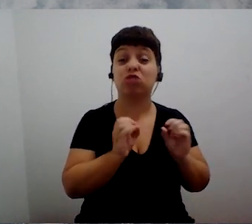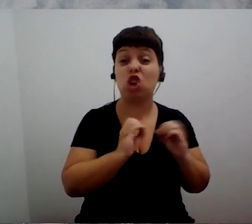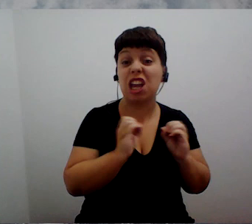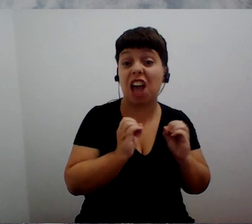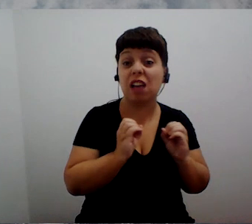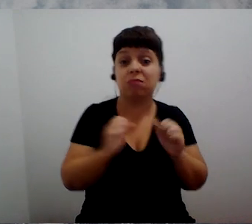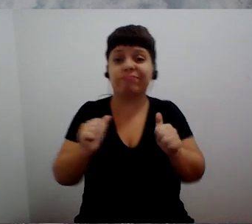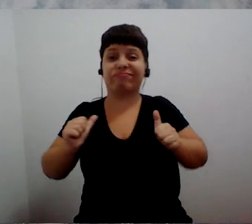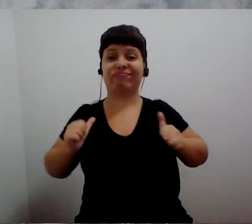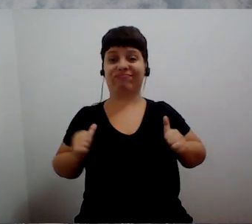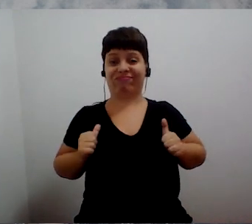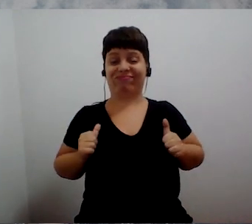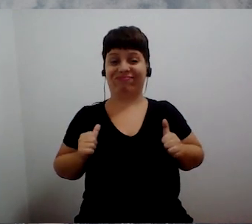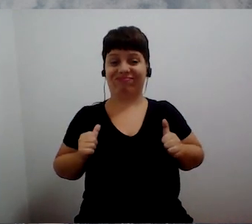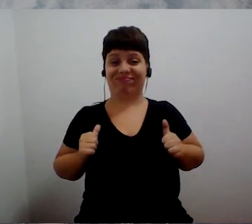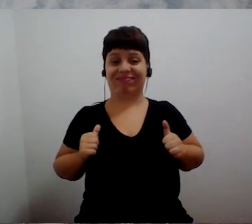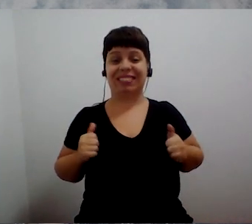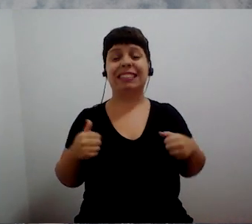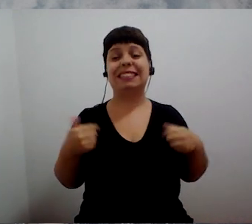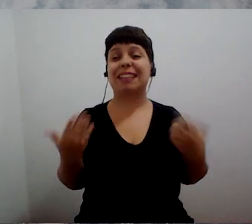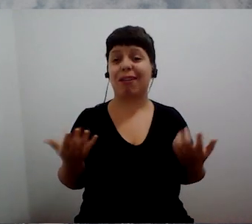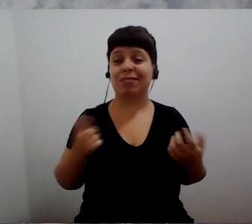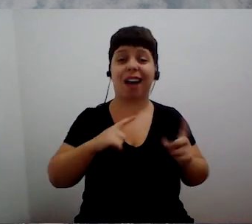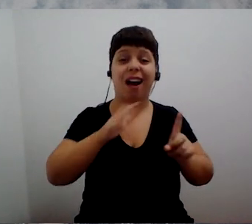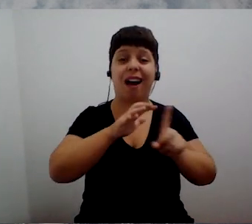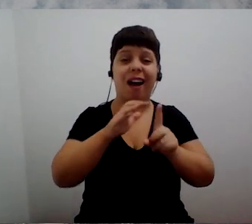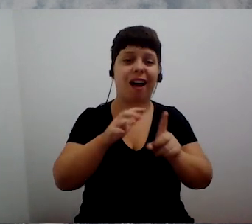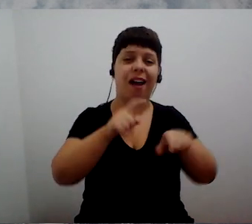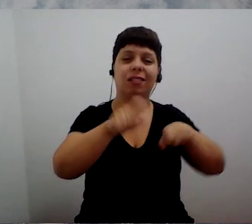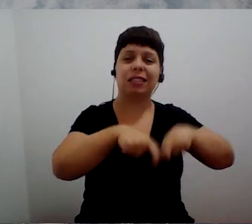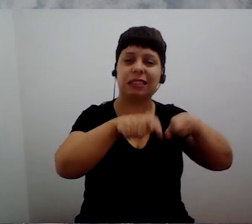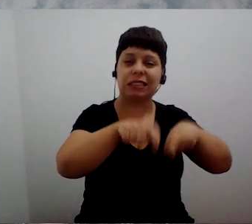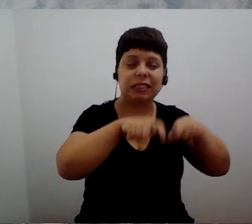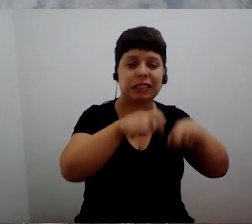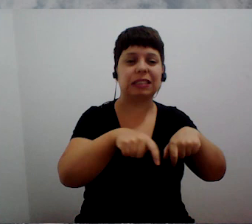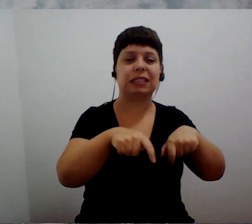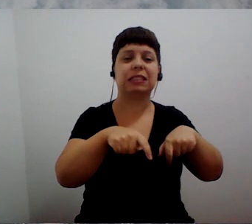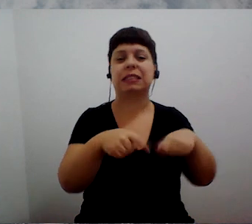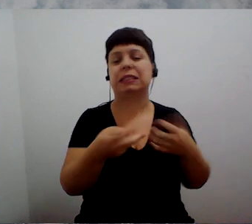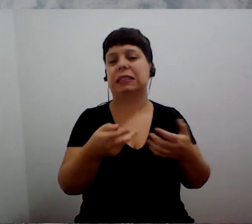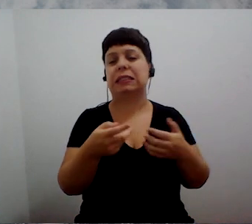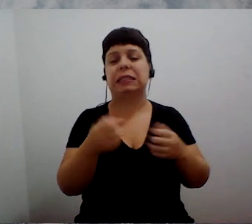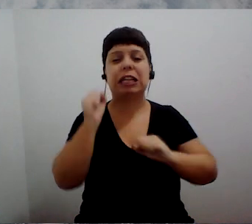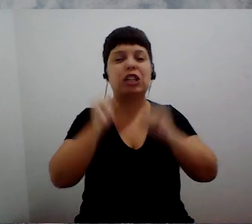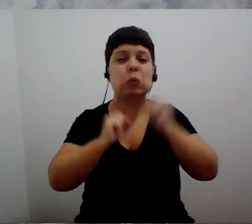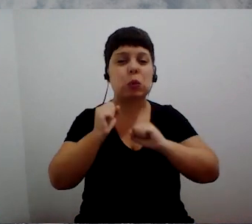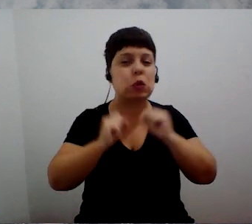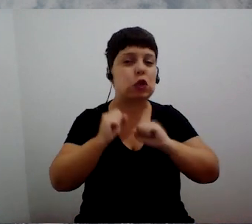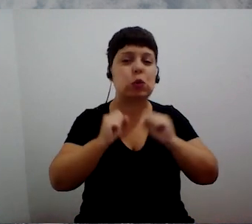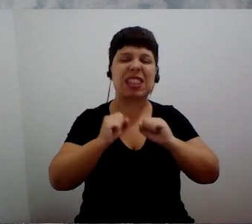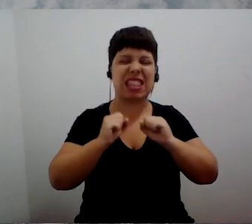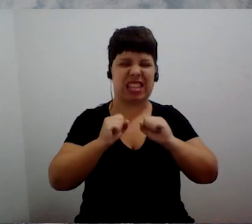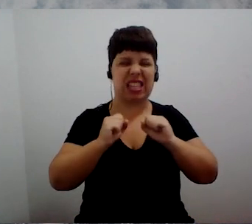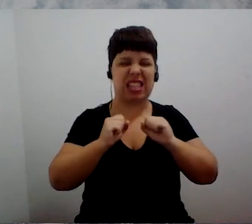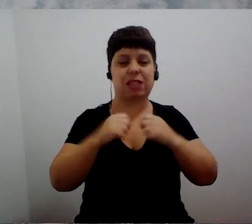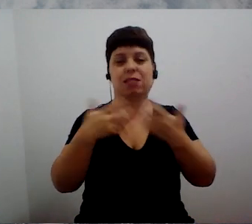Many sectors are affecting the ocean: agriculture and forestry, land-based industries, cities, tourism,